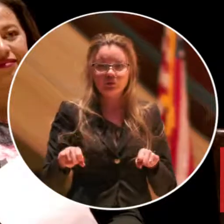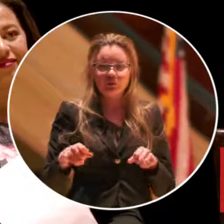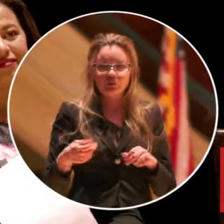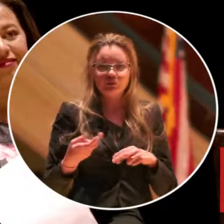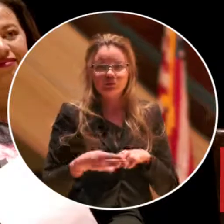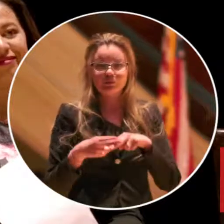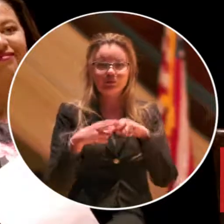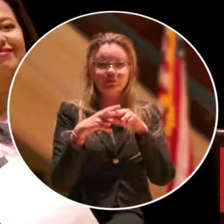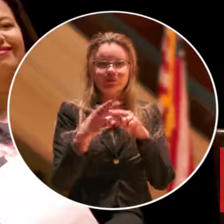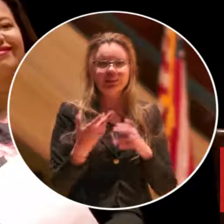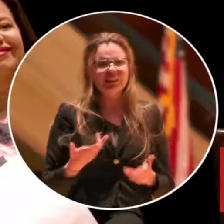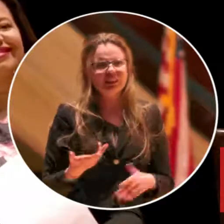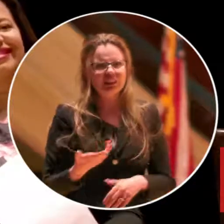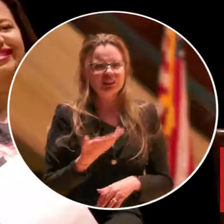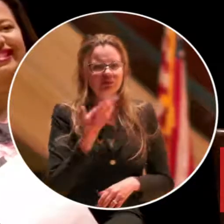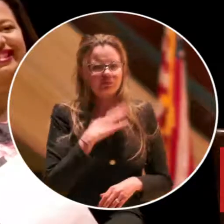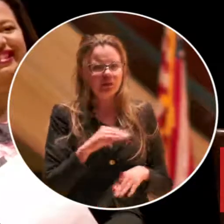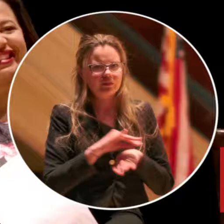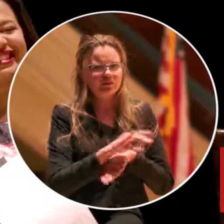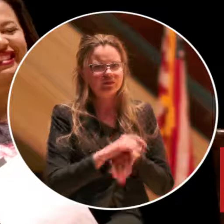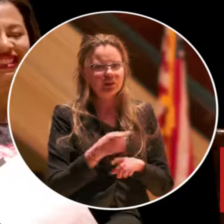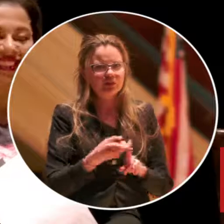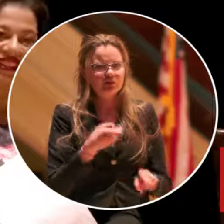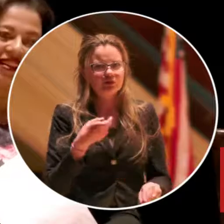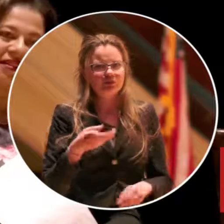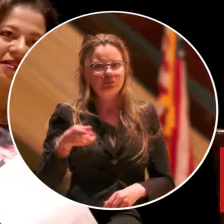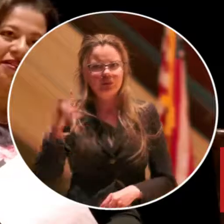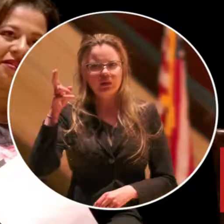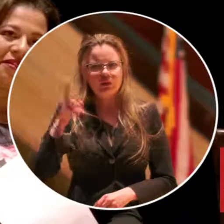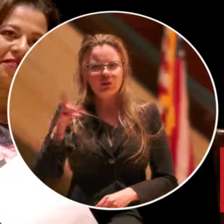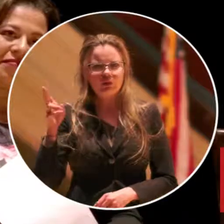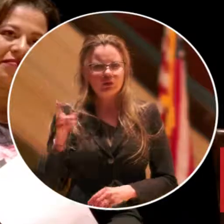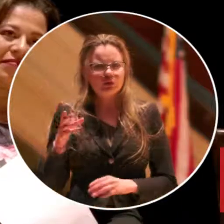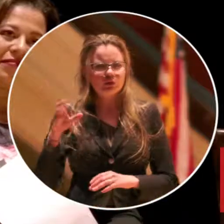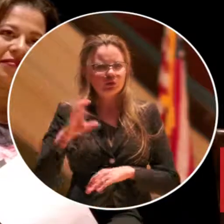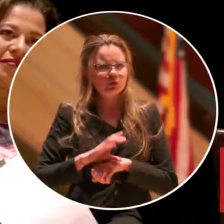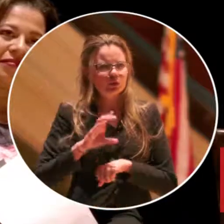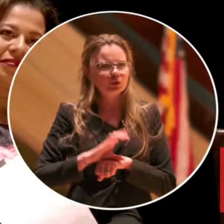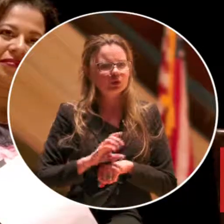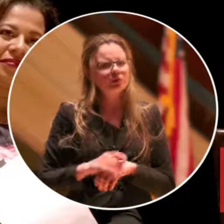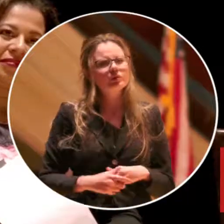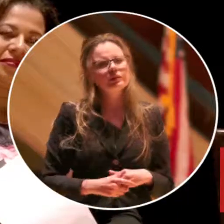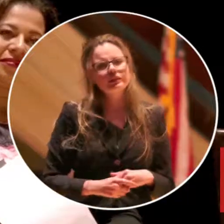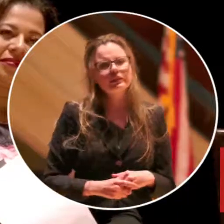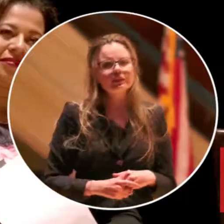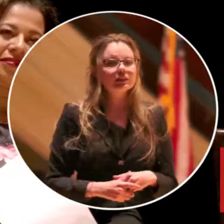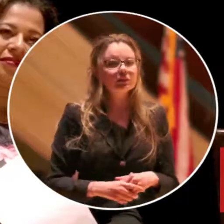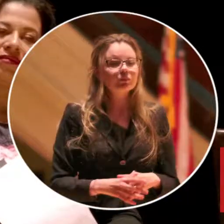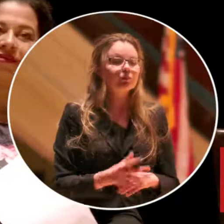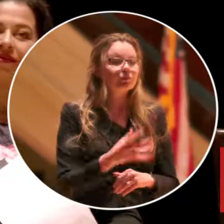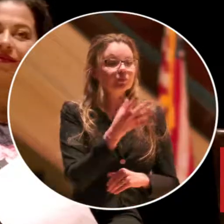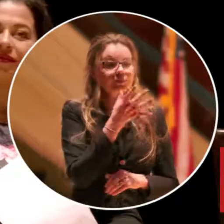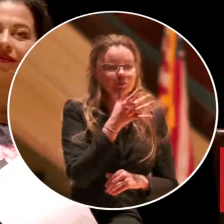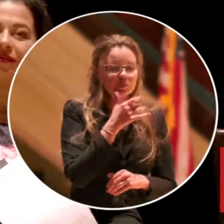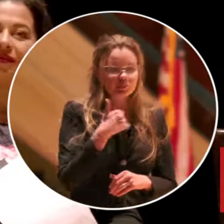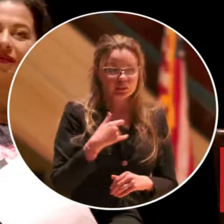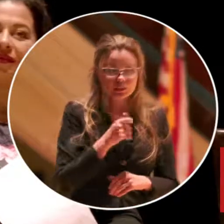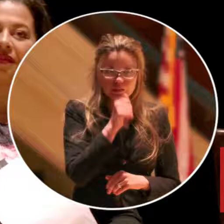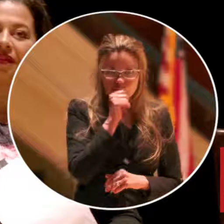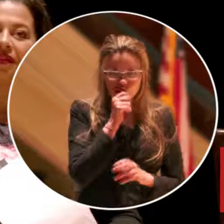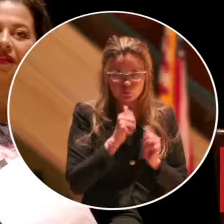from the Catholic Church. It turns out there was more to it, according to my mother, who shared a little secret with my sister,